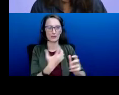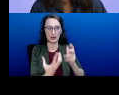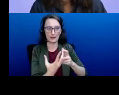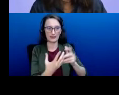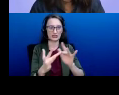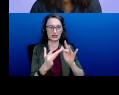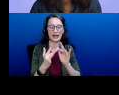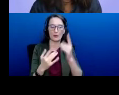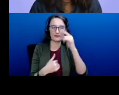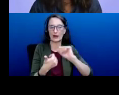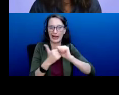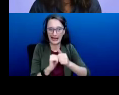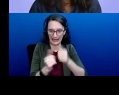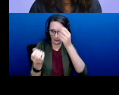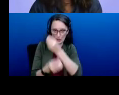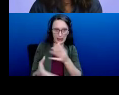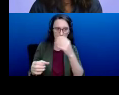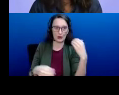if you feel like you would like to do so.